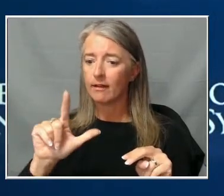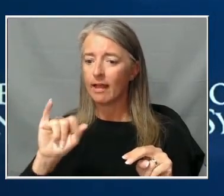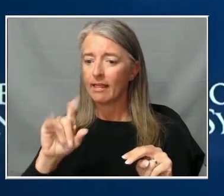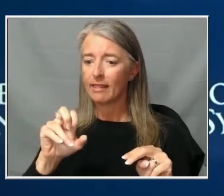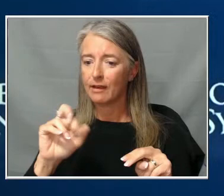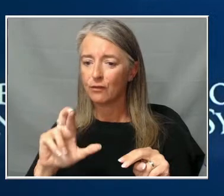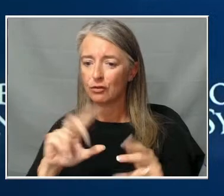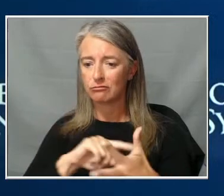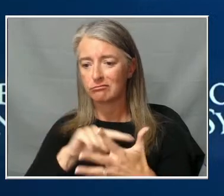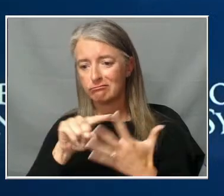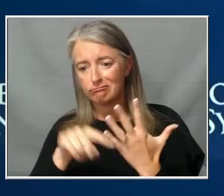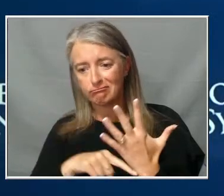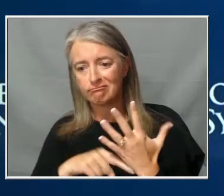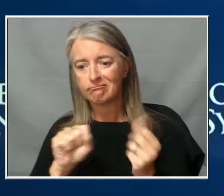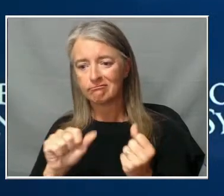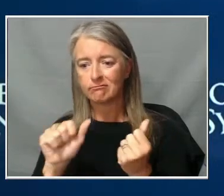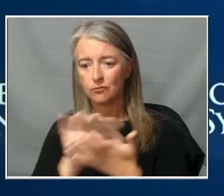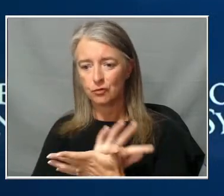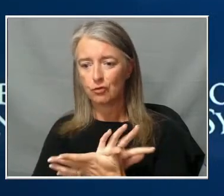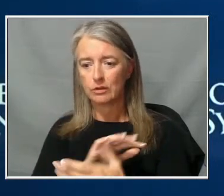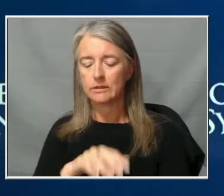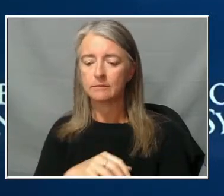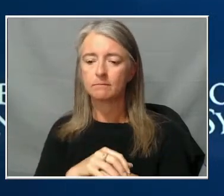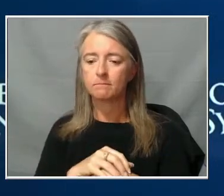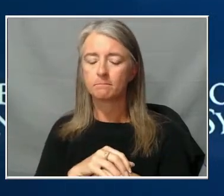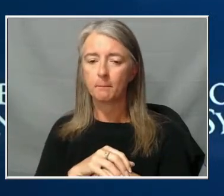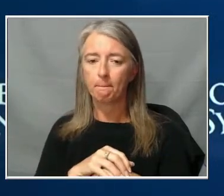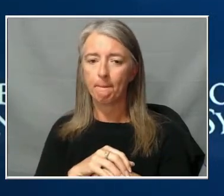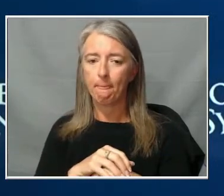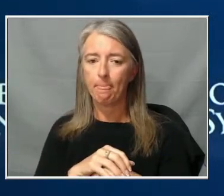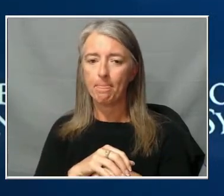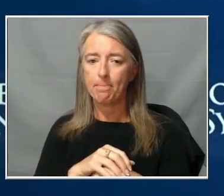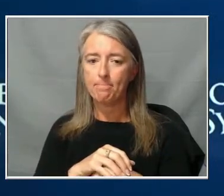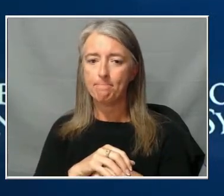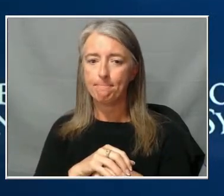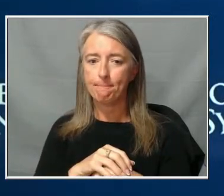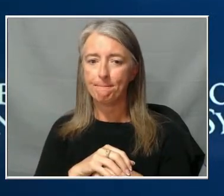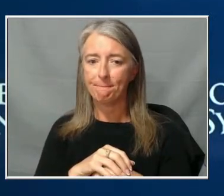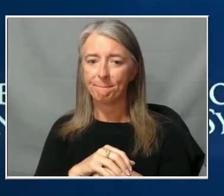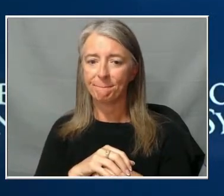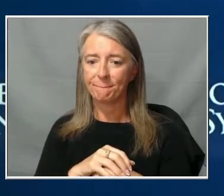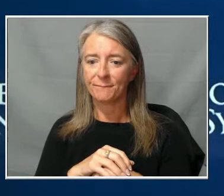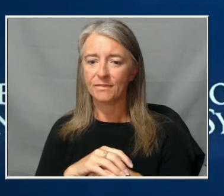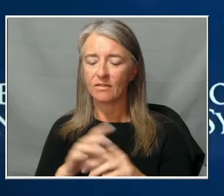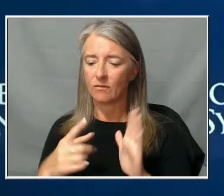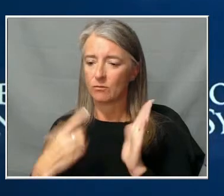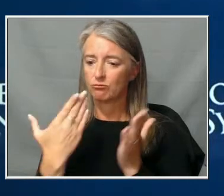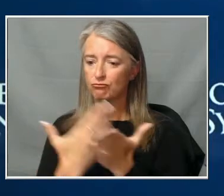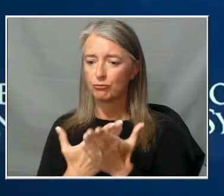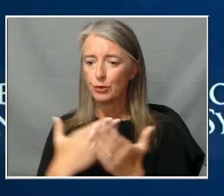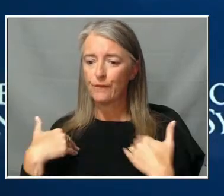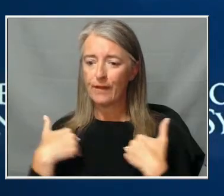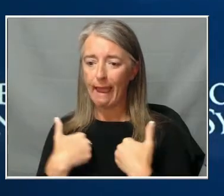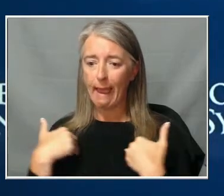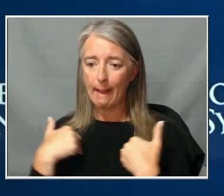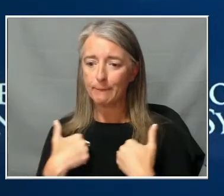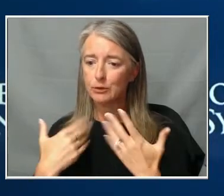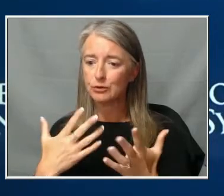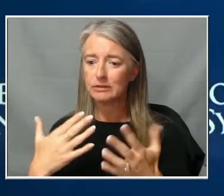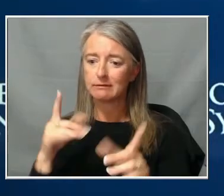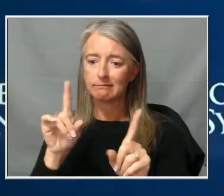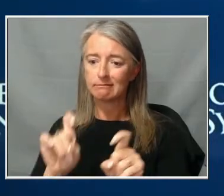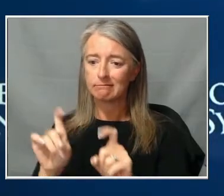So, and actually this can be reproduced in laboratory animals. If you put them on alcohol, it accelerates